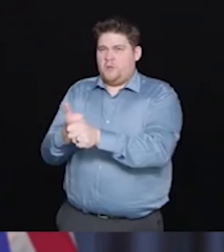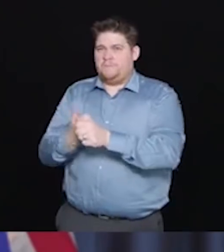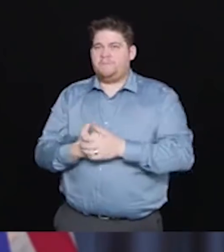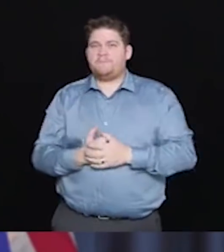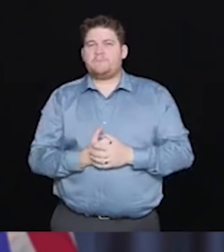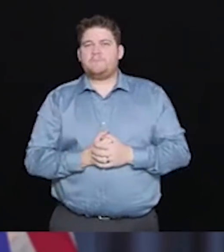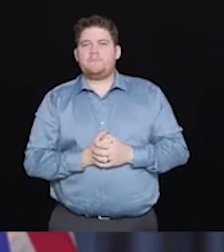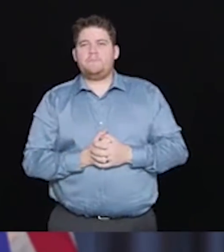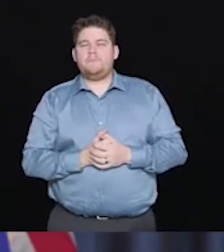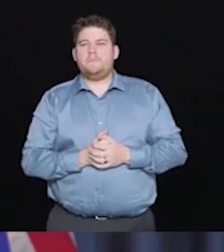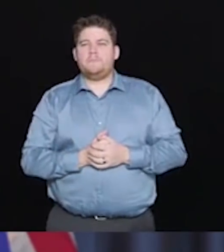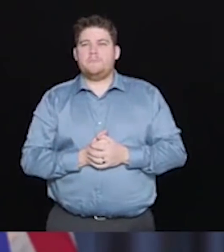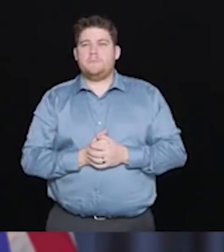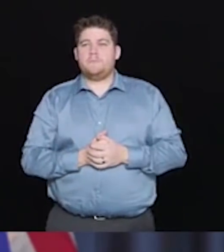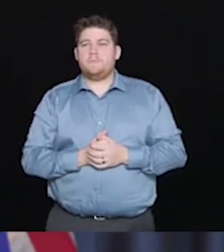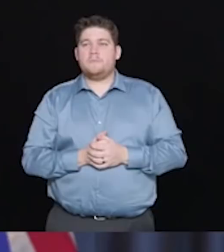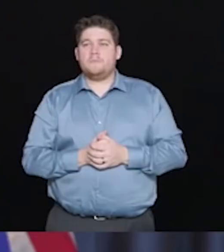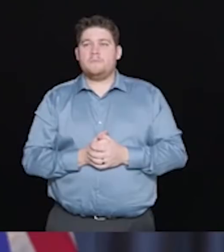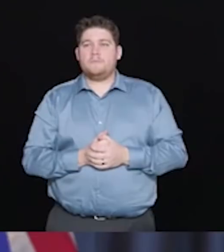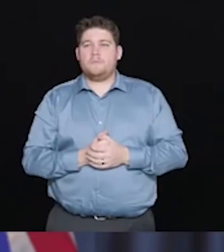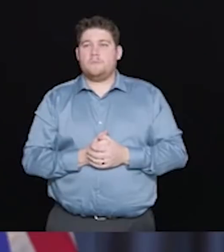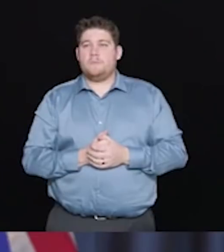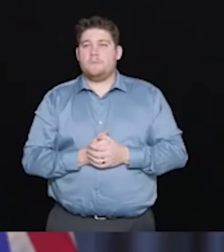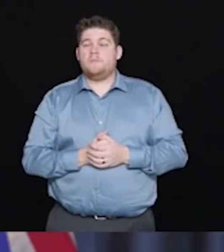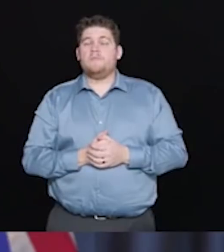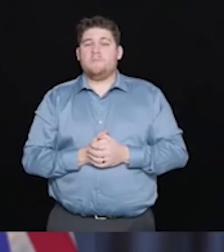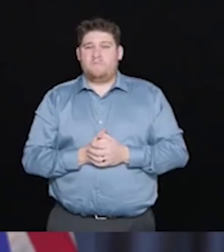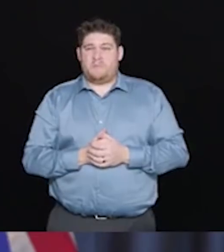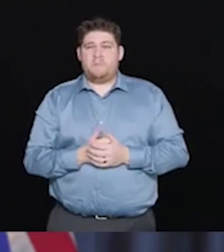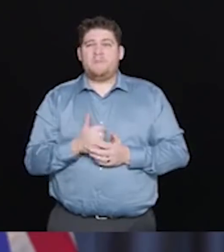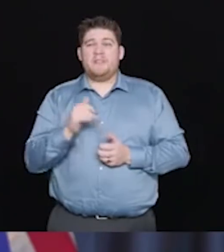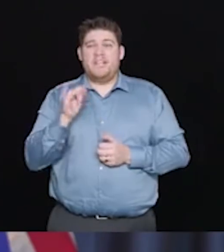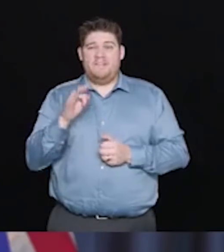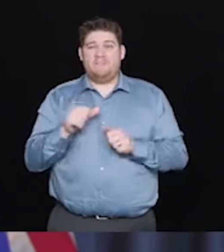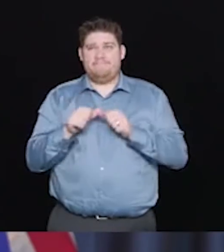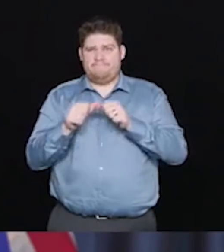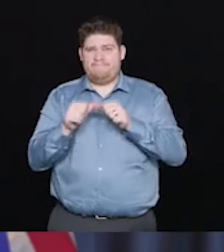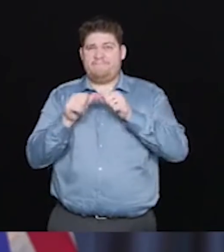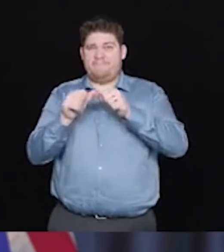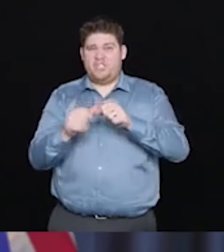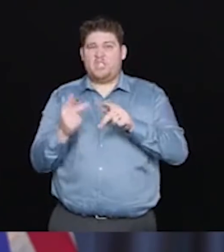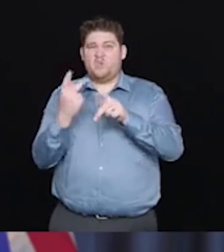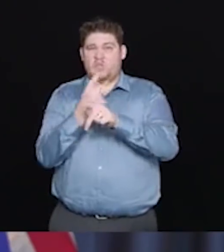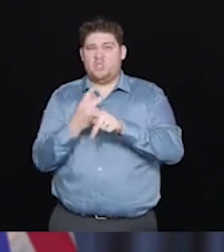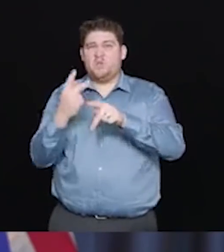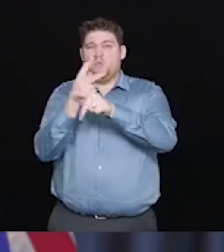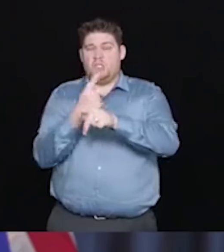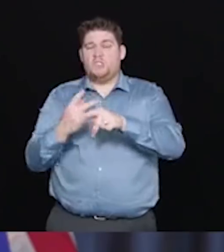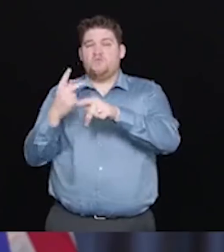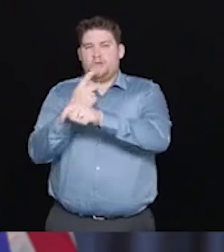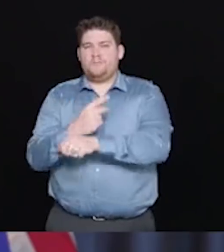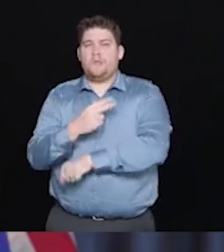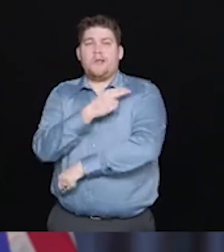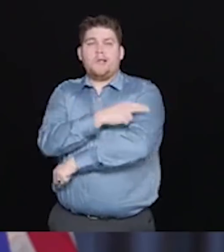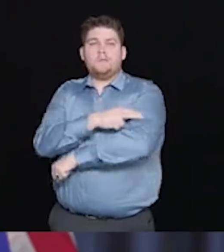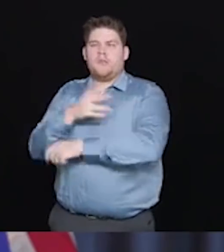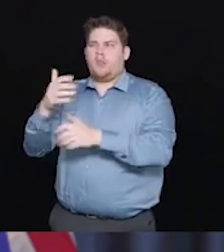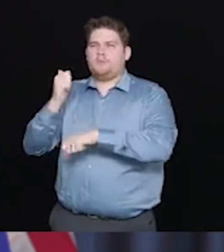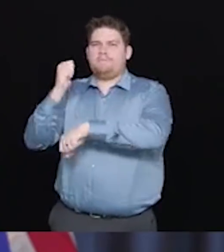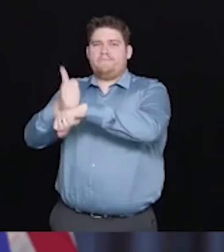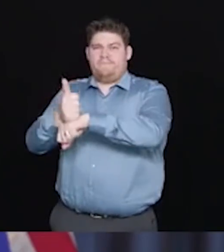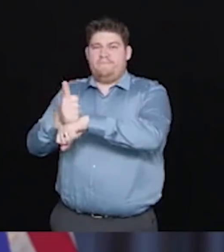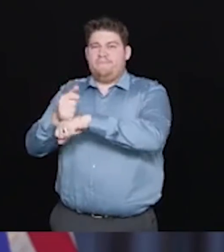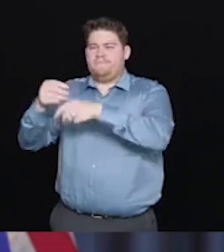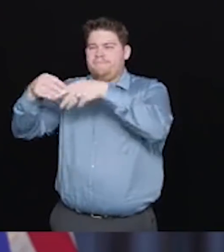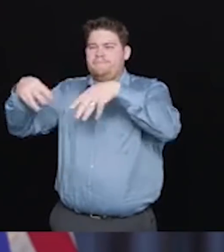I'm sorry, I can't, TATT, but I can't remember what it stands for. But we have people at the provincial level that include